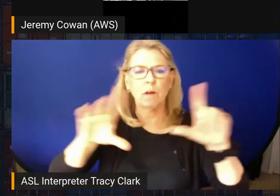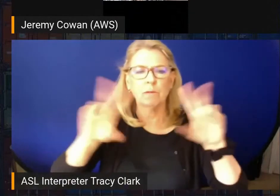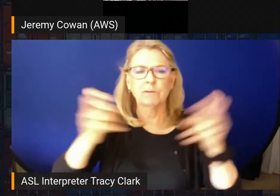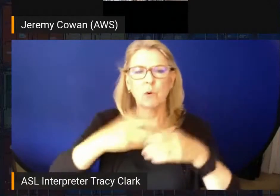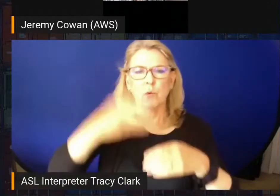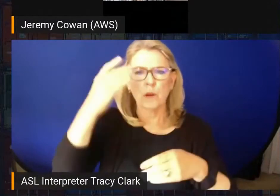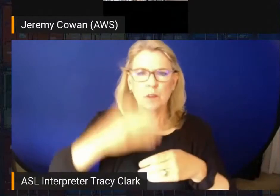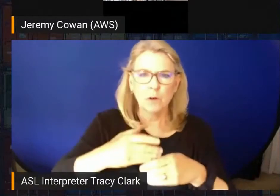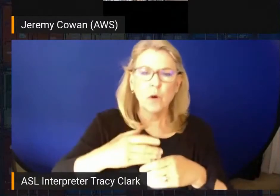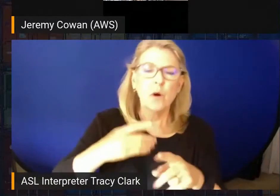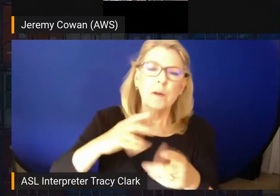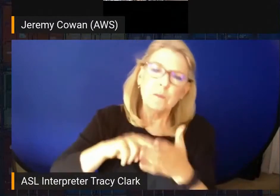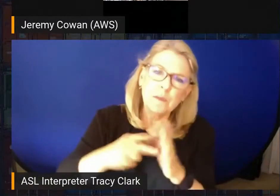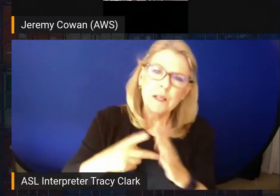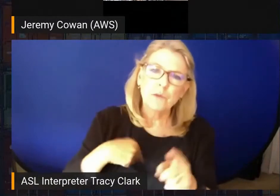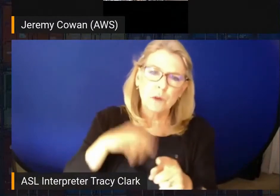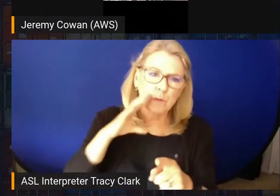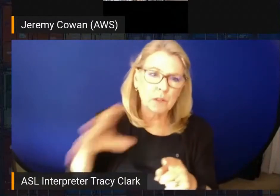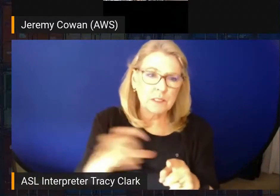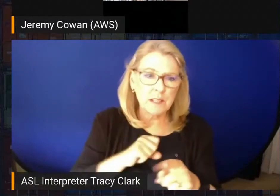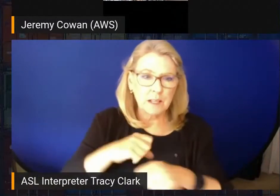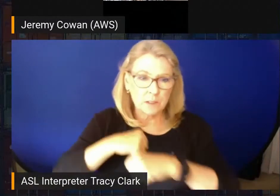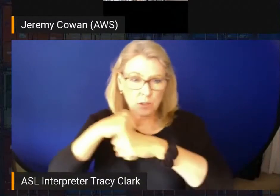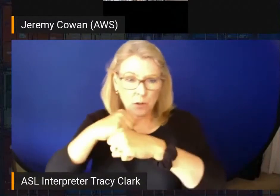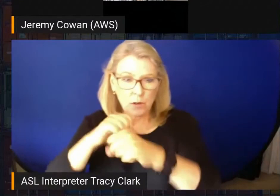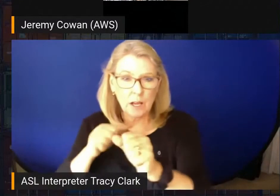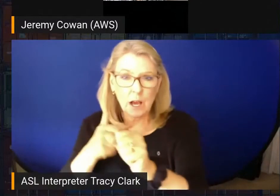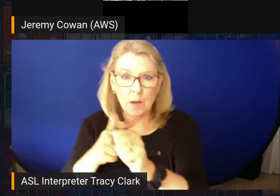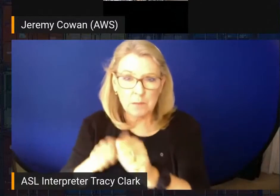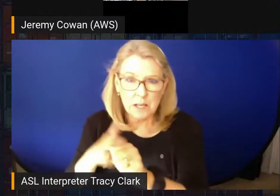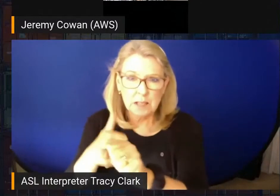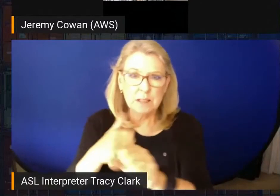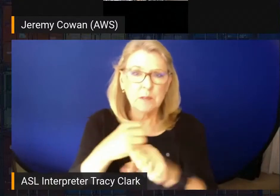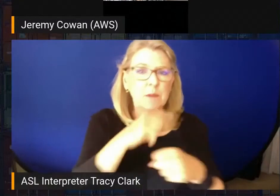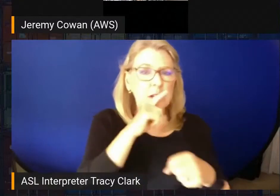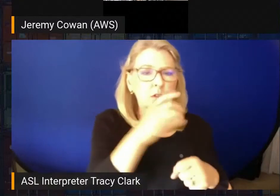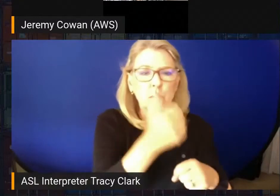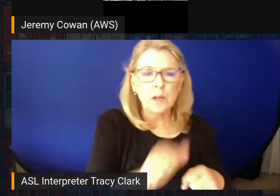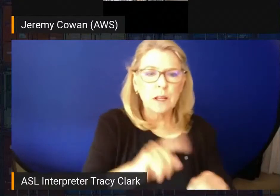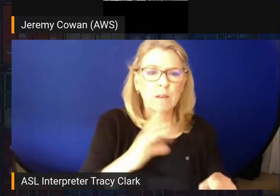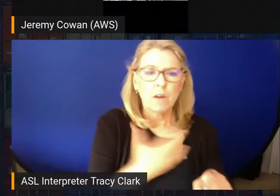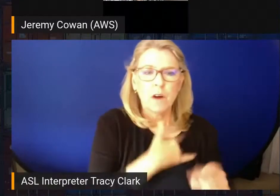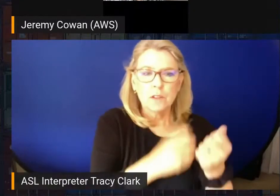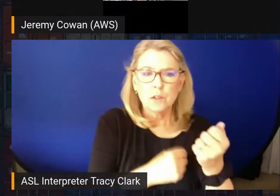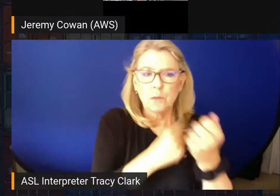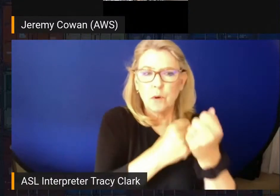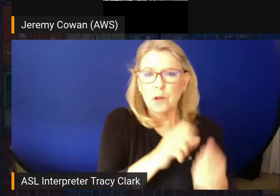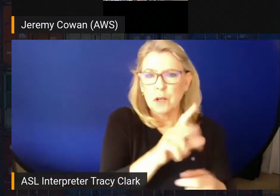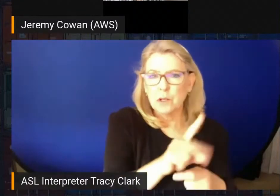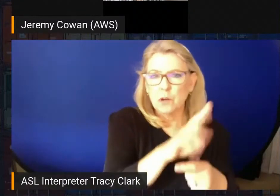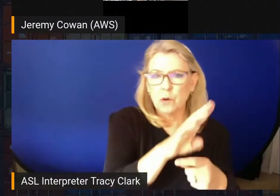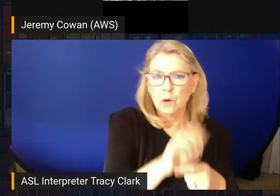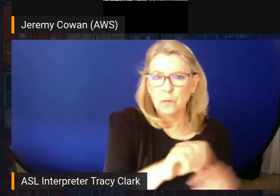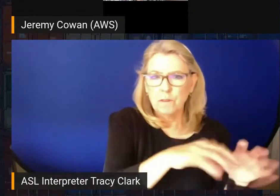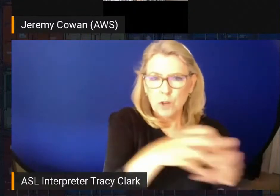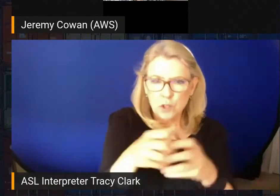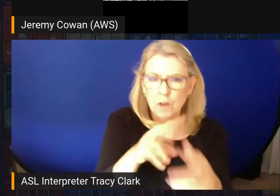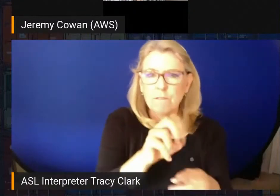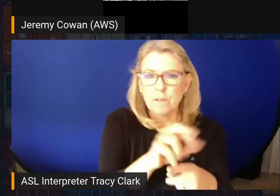take security updates and make sure that any of our supported Kube versions are patched against those CVEs.